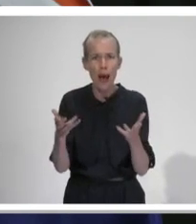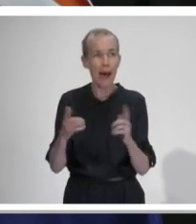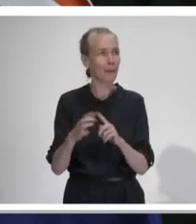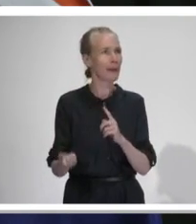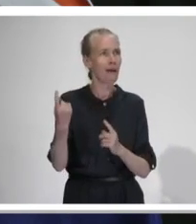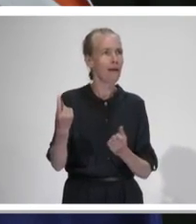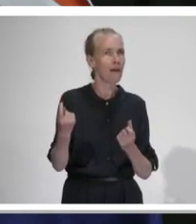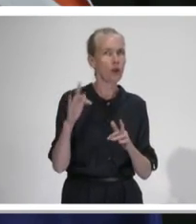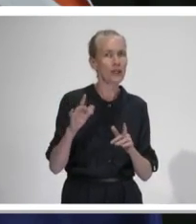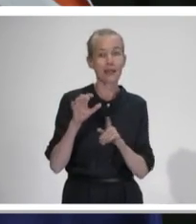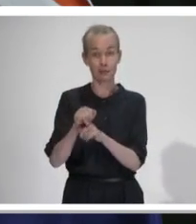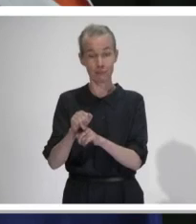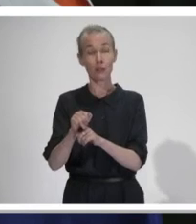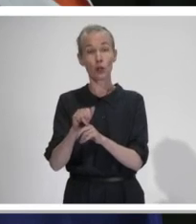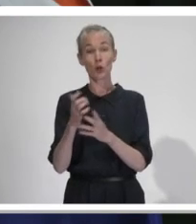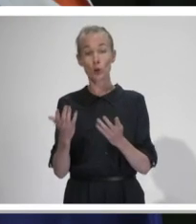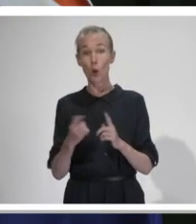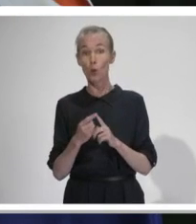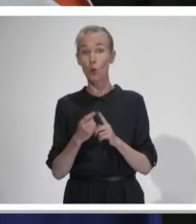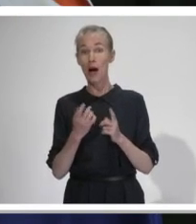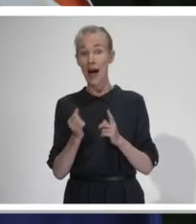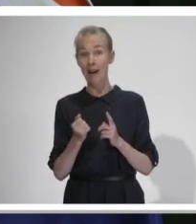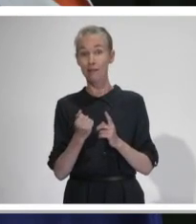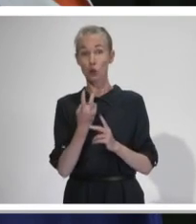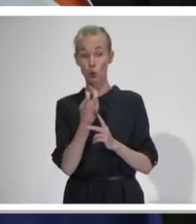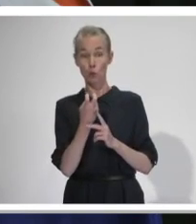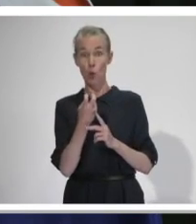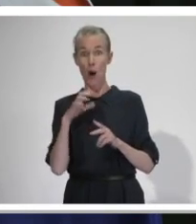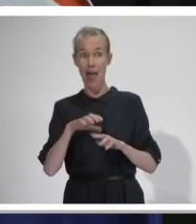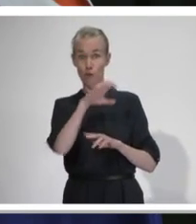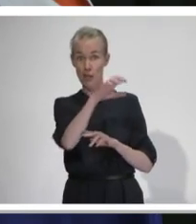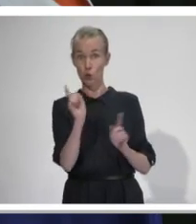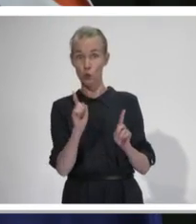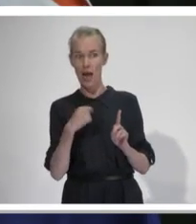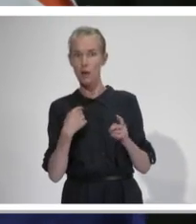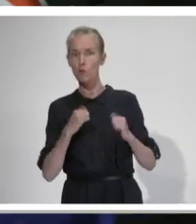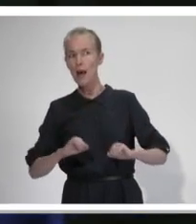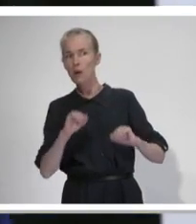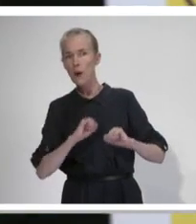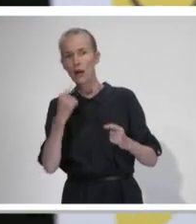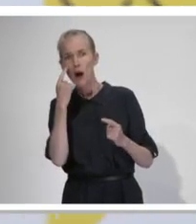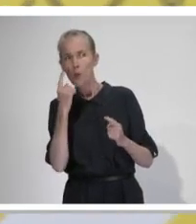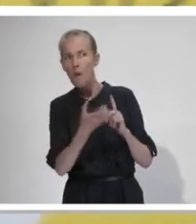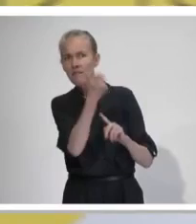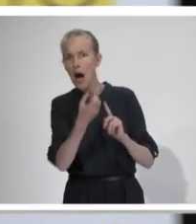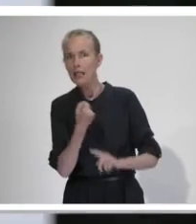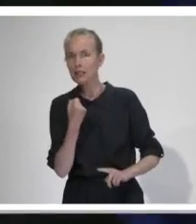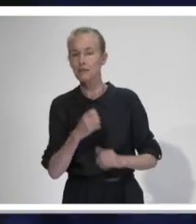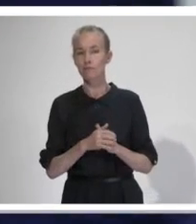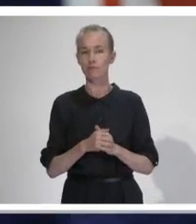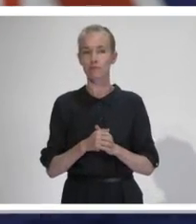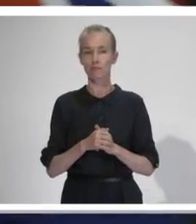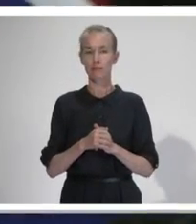we'll look forward to the outcome of the 2 extra sites today. Anything to add on that? Just reiterate that yes, it is